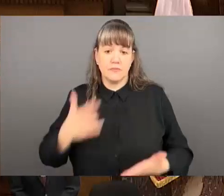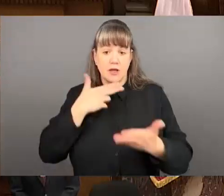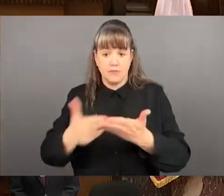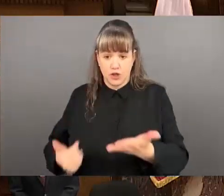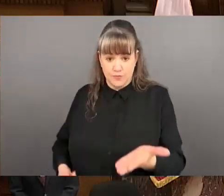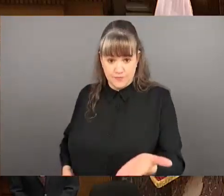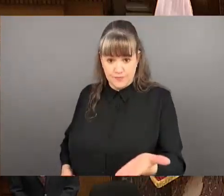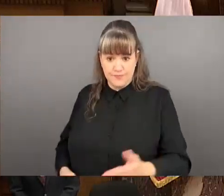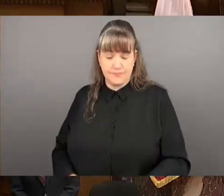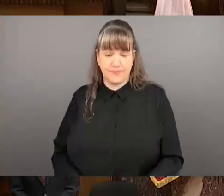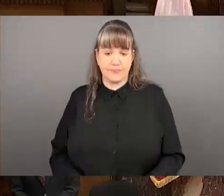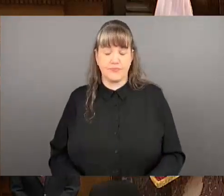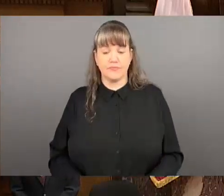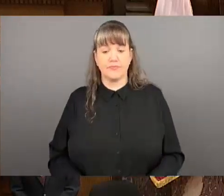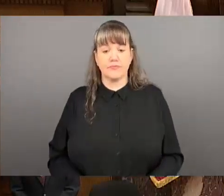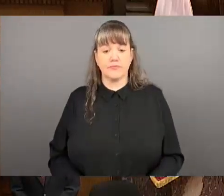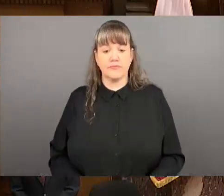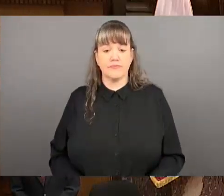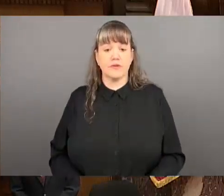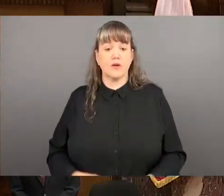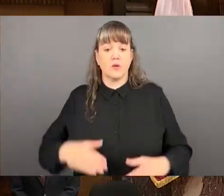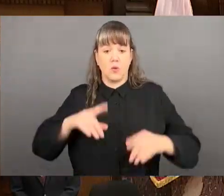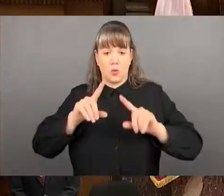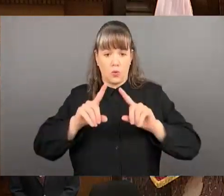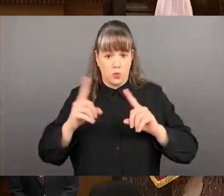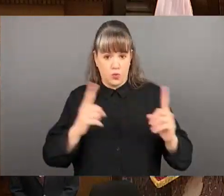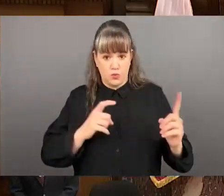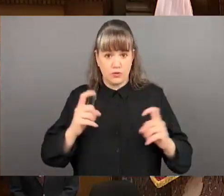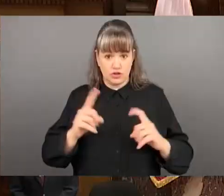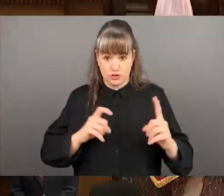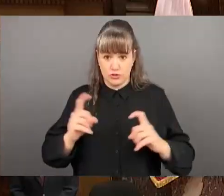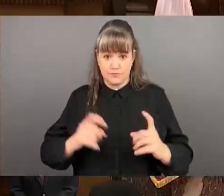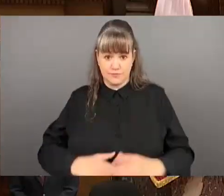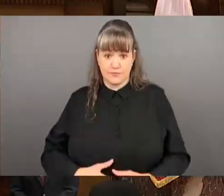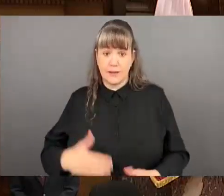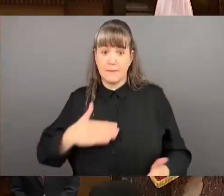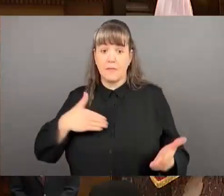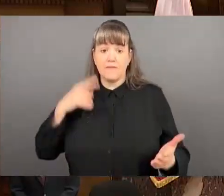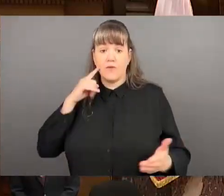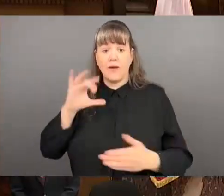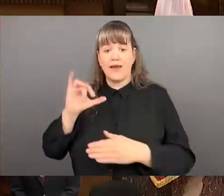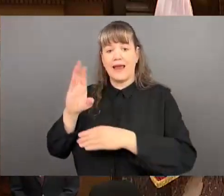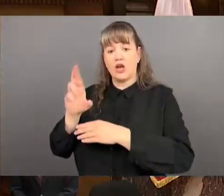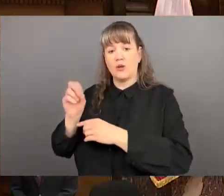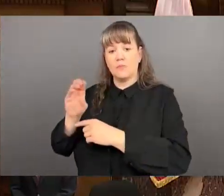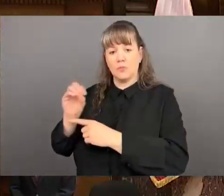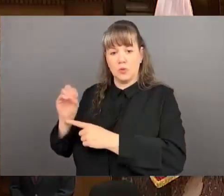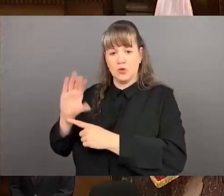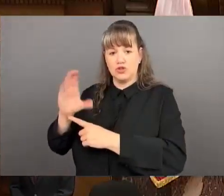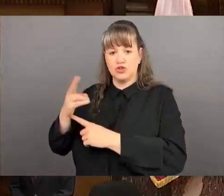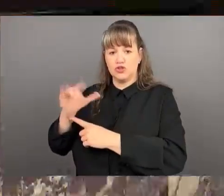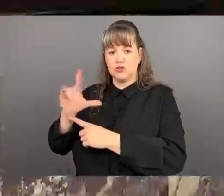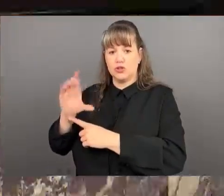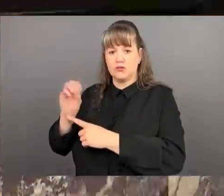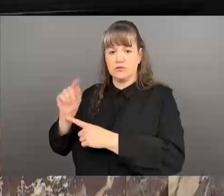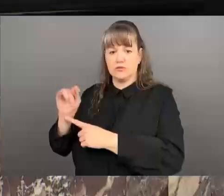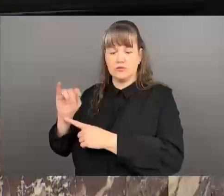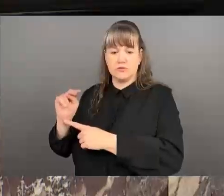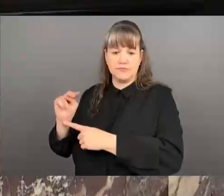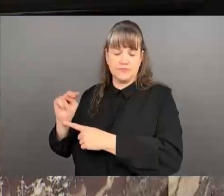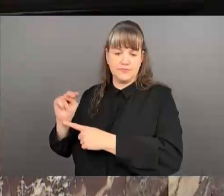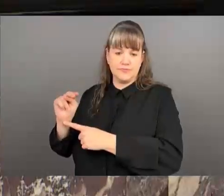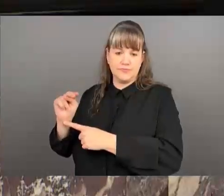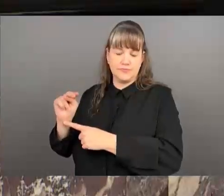Oral questions by members. Member for Caribou Chilcotin. Well, thank you, Mr. Speaker. Tourists beaten black and